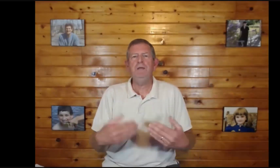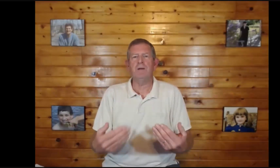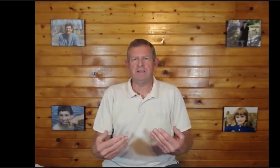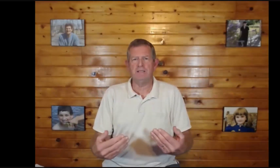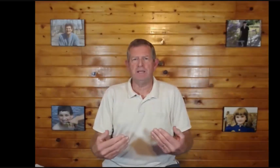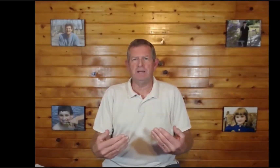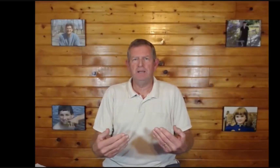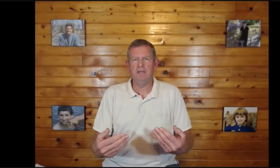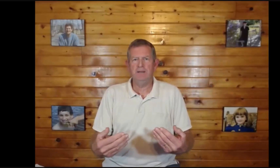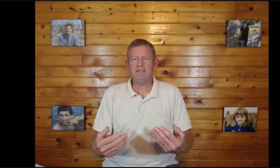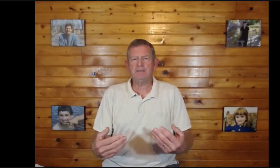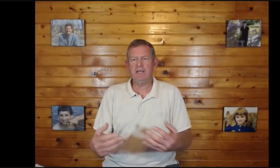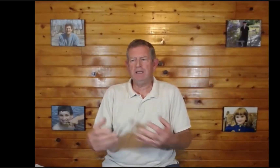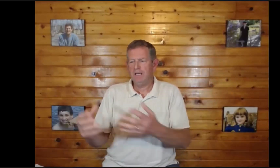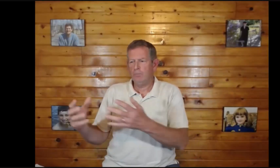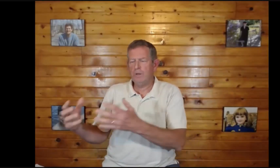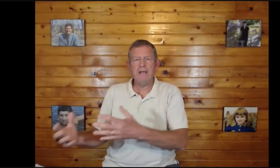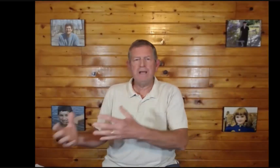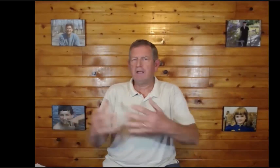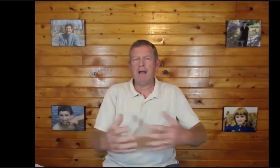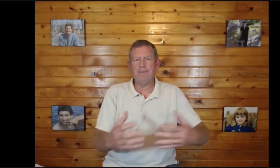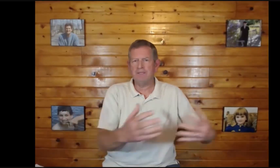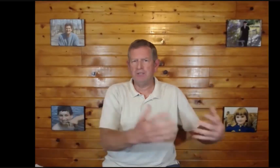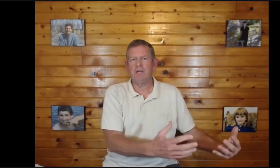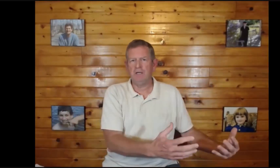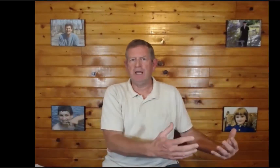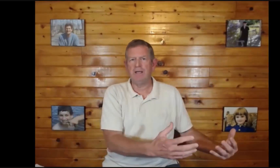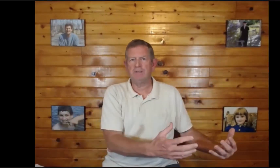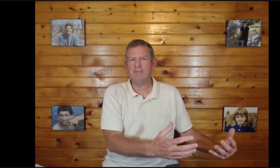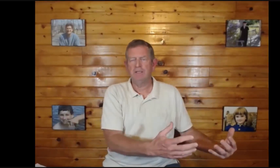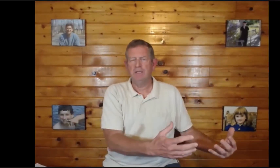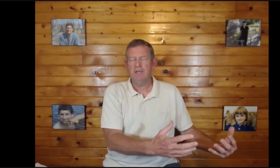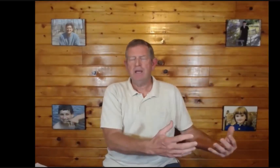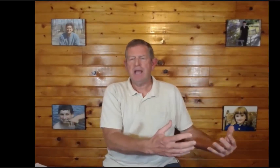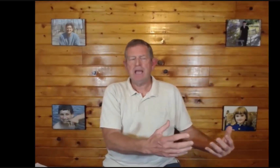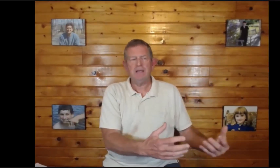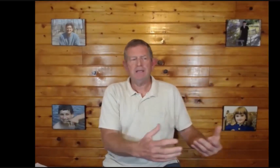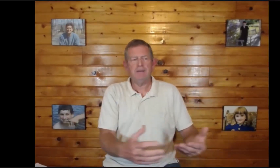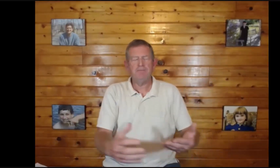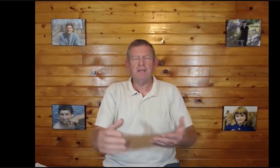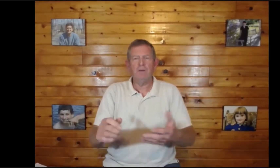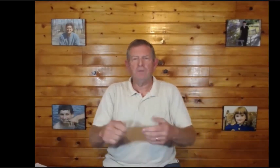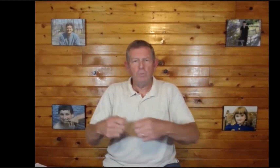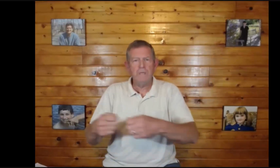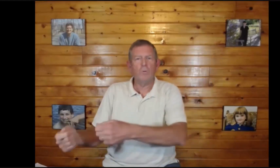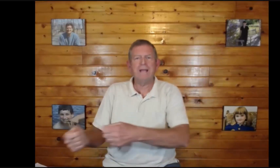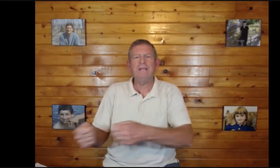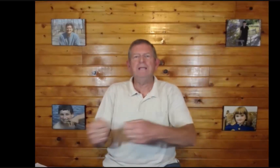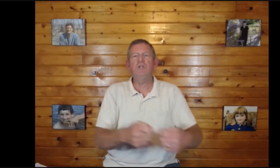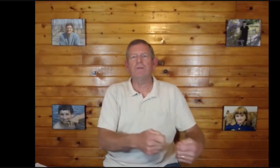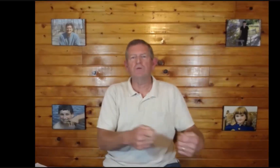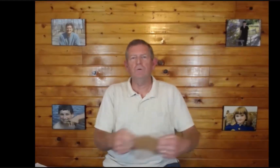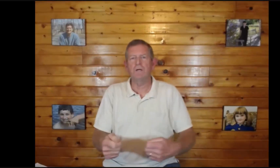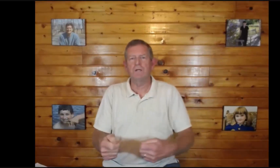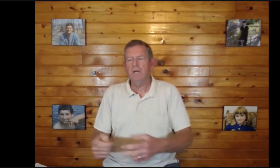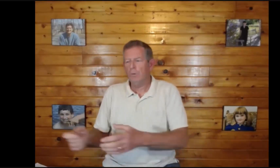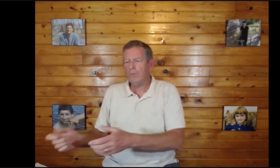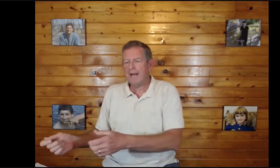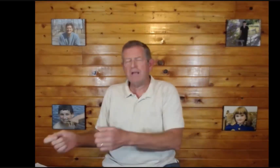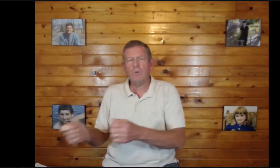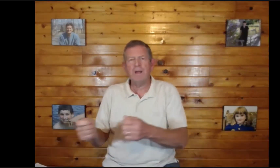do peer editing. That is to say, we write a composition in class, and then we correct each other's